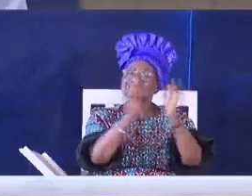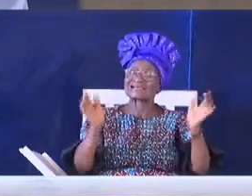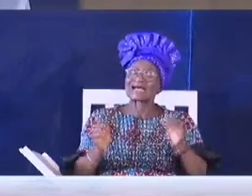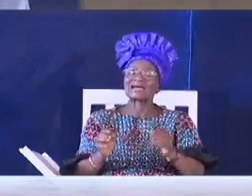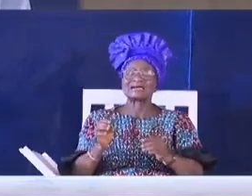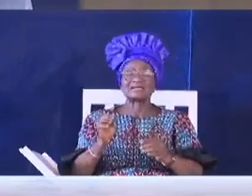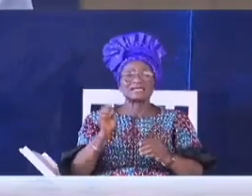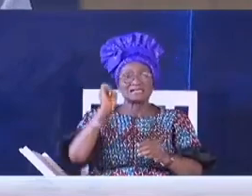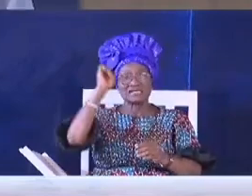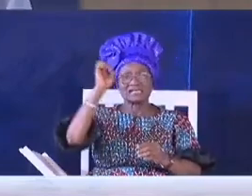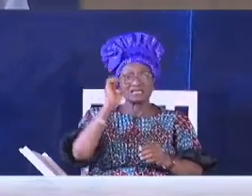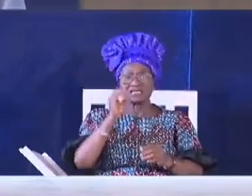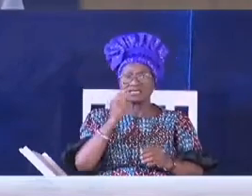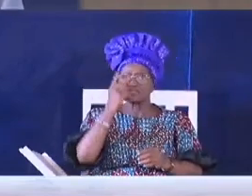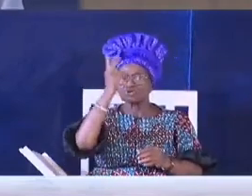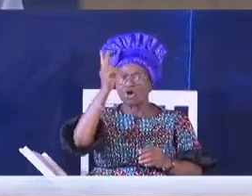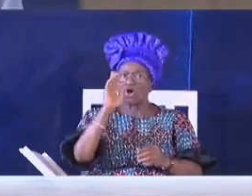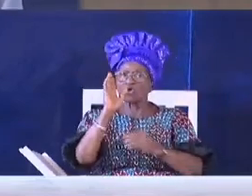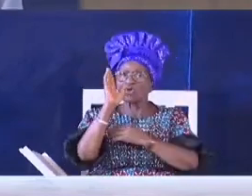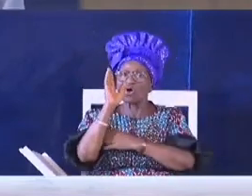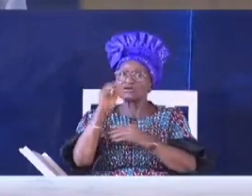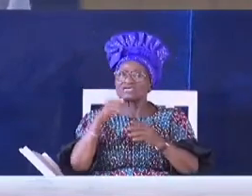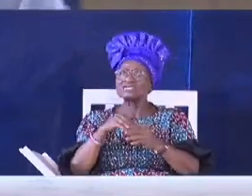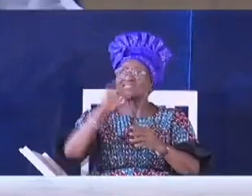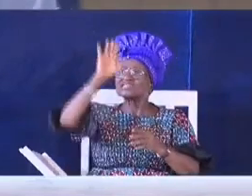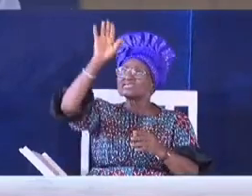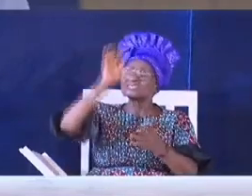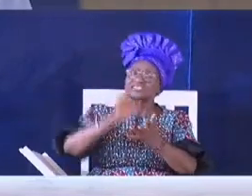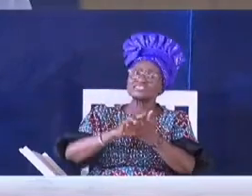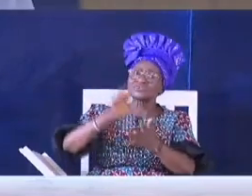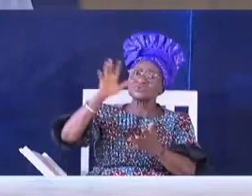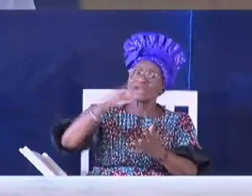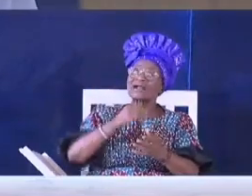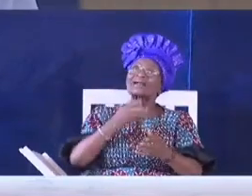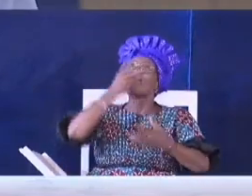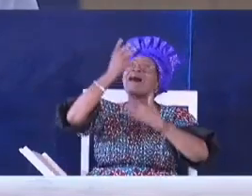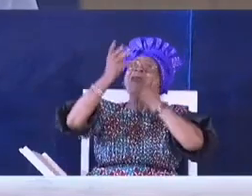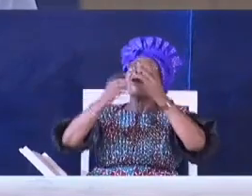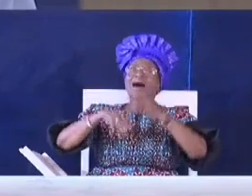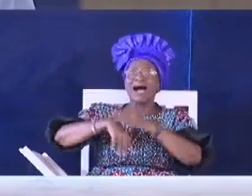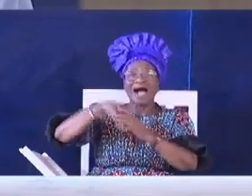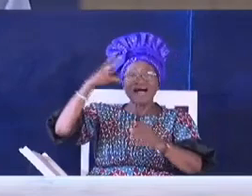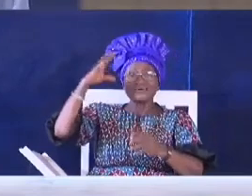He saw God in his glory. And he cried out and said,